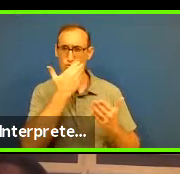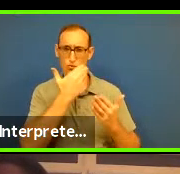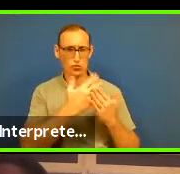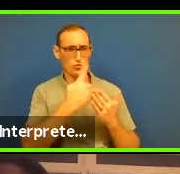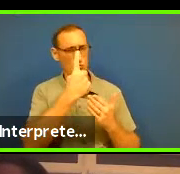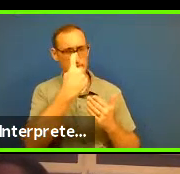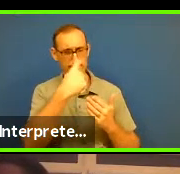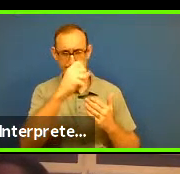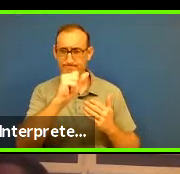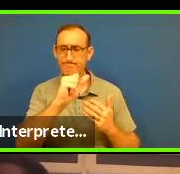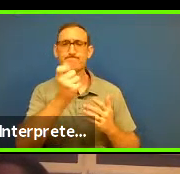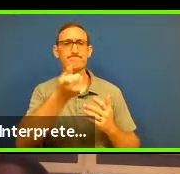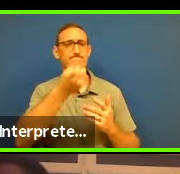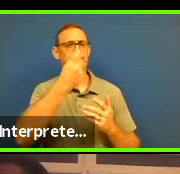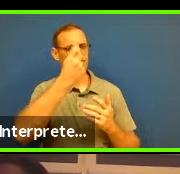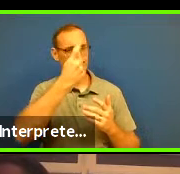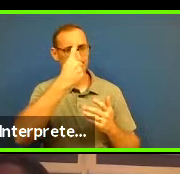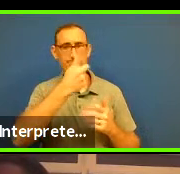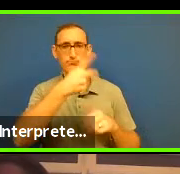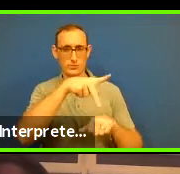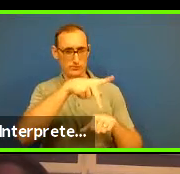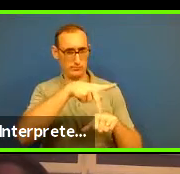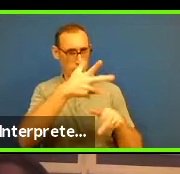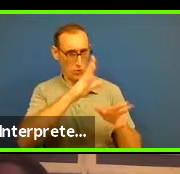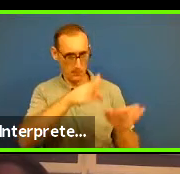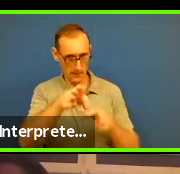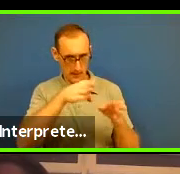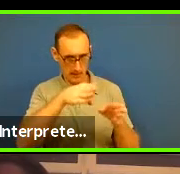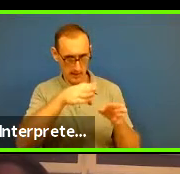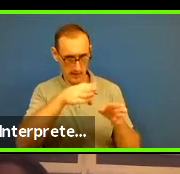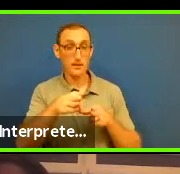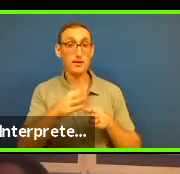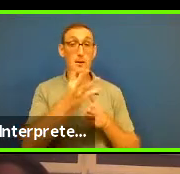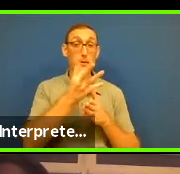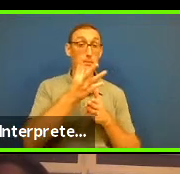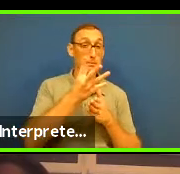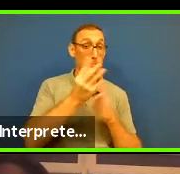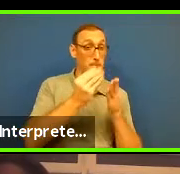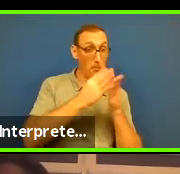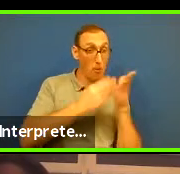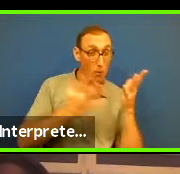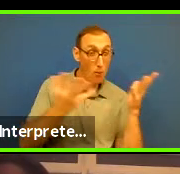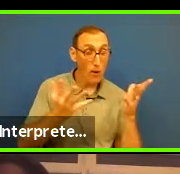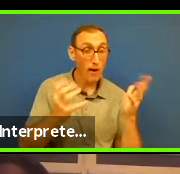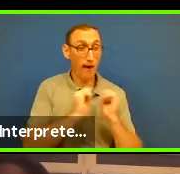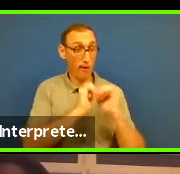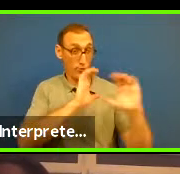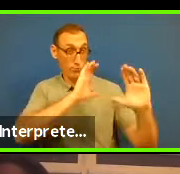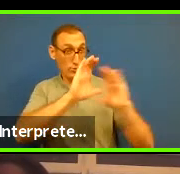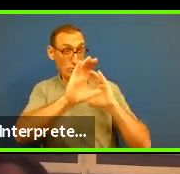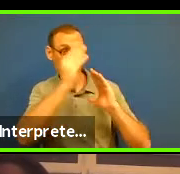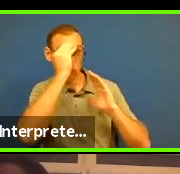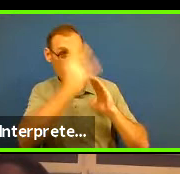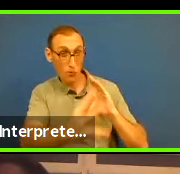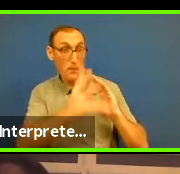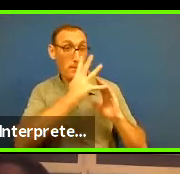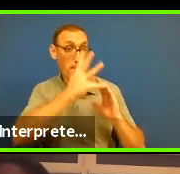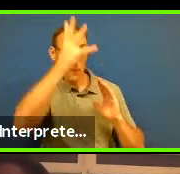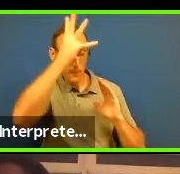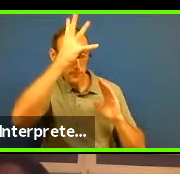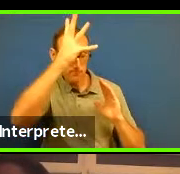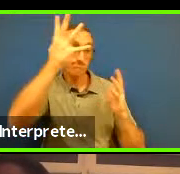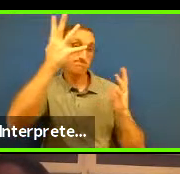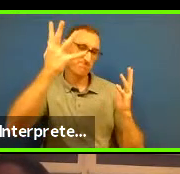have already planned for that. I think the missing piece is, how have we communicated that to our parents? Our principals have worked